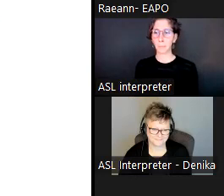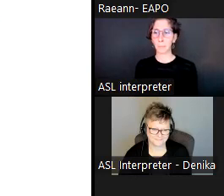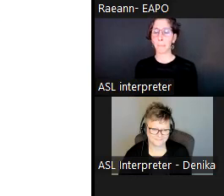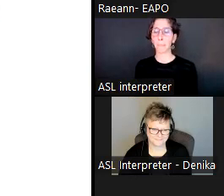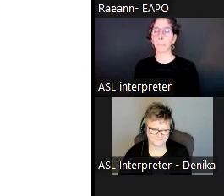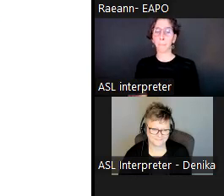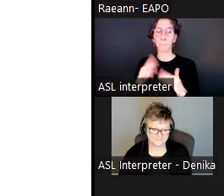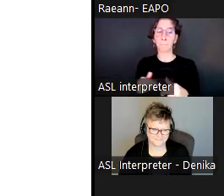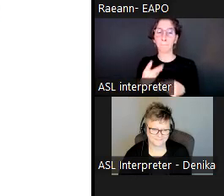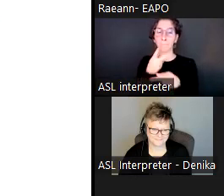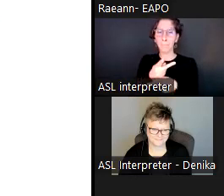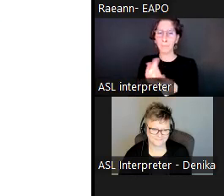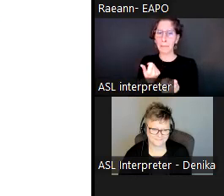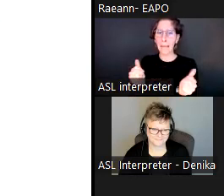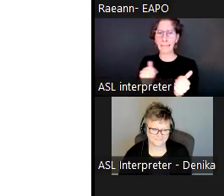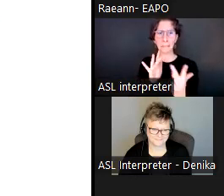Beware of any urgency.